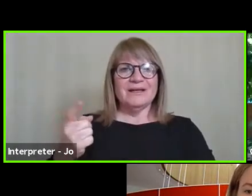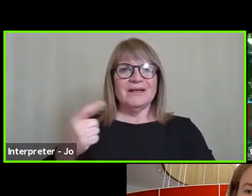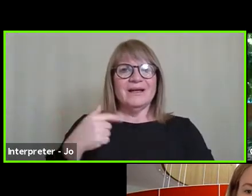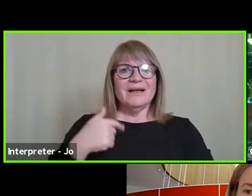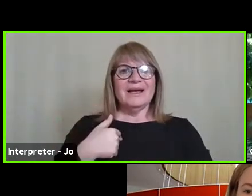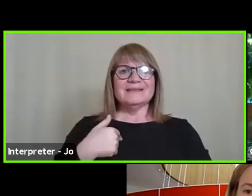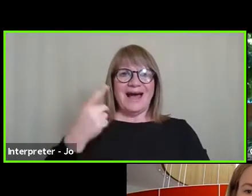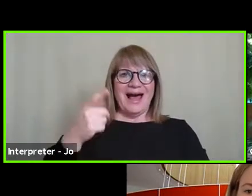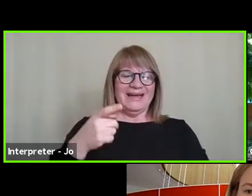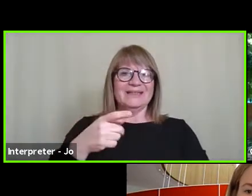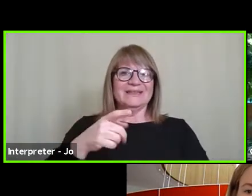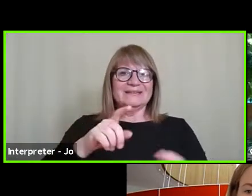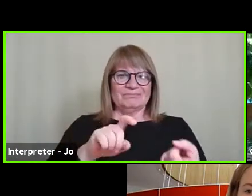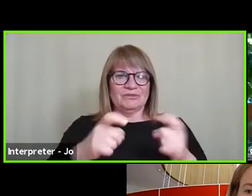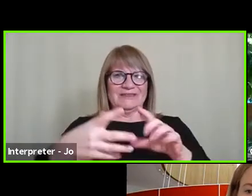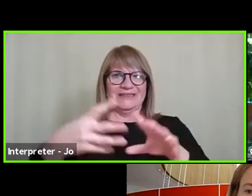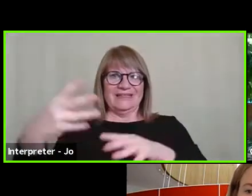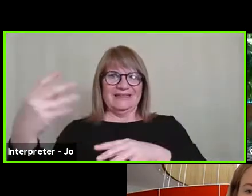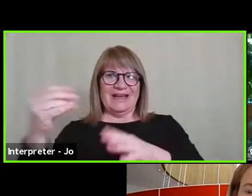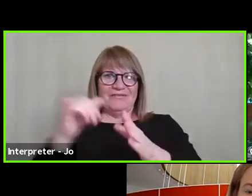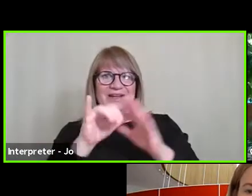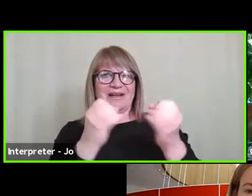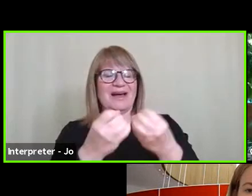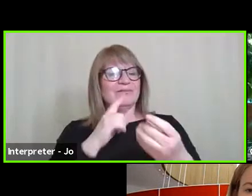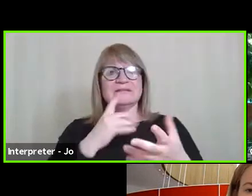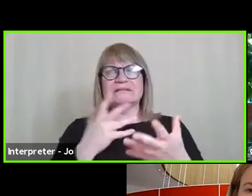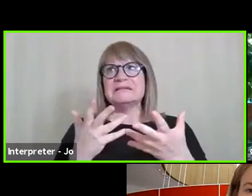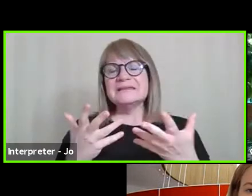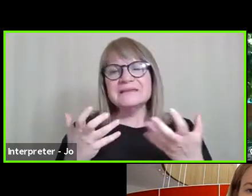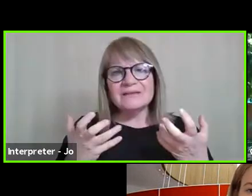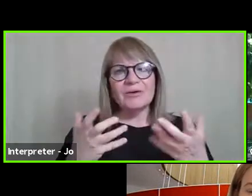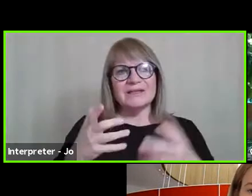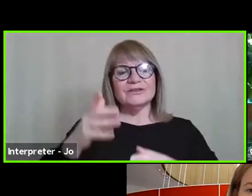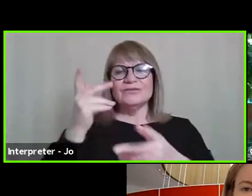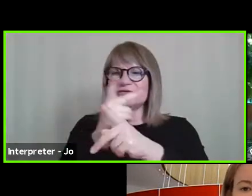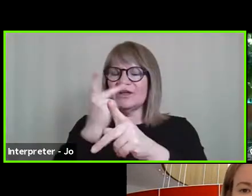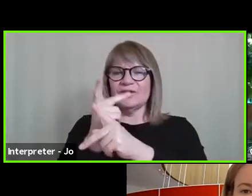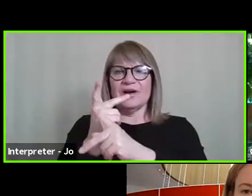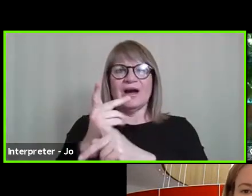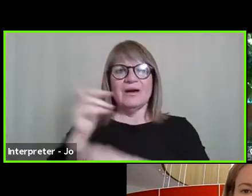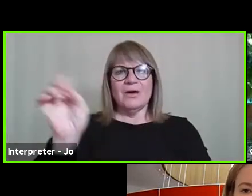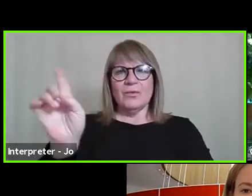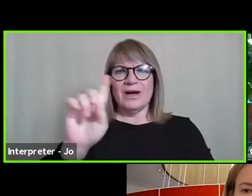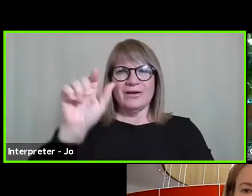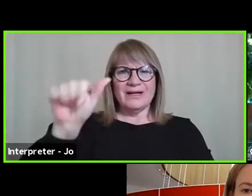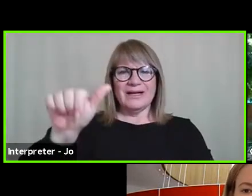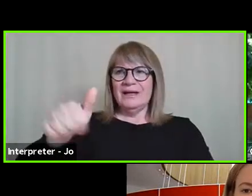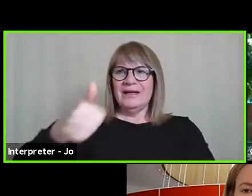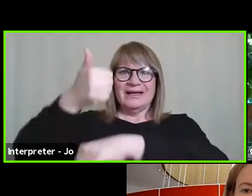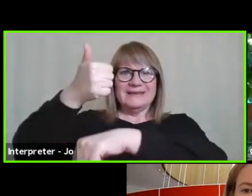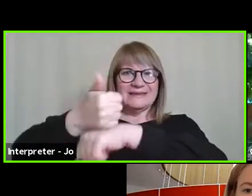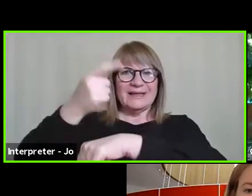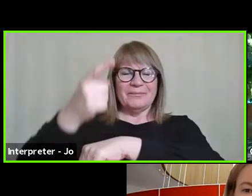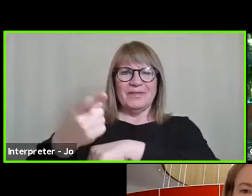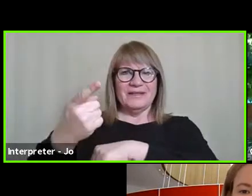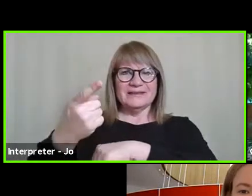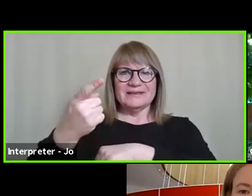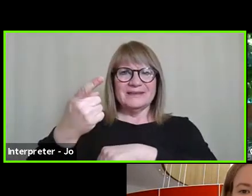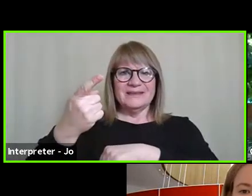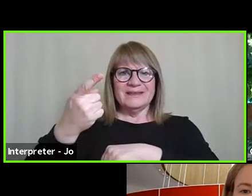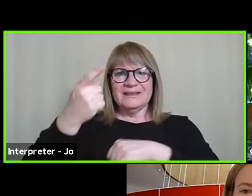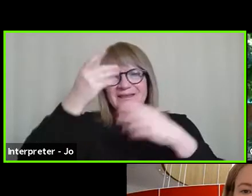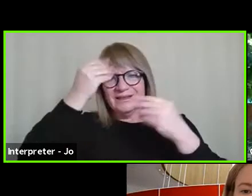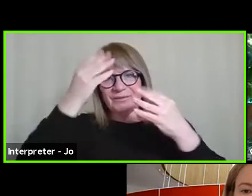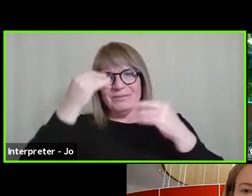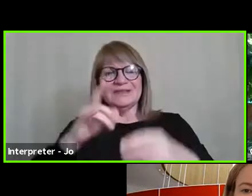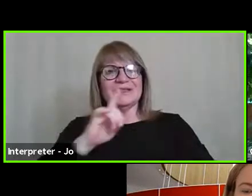now i was desperate to figure out where this research could be placed and it was such an honor to transition this role over to the